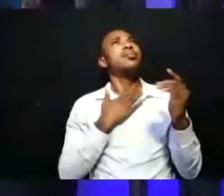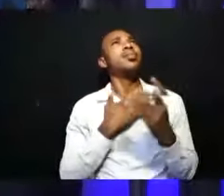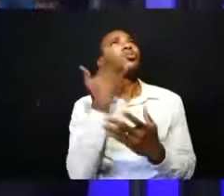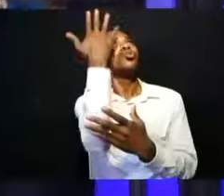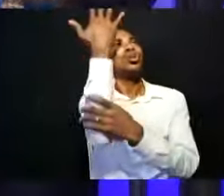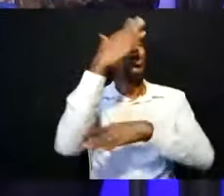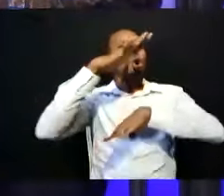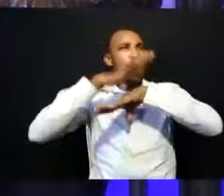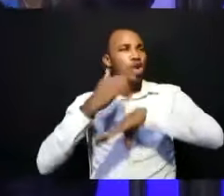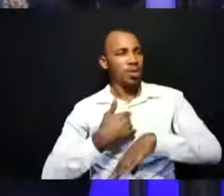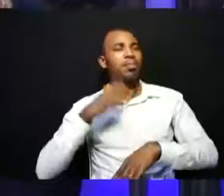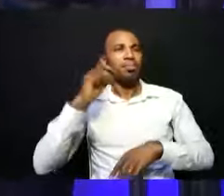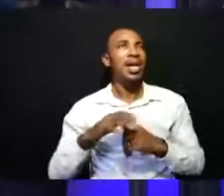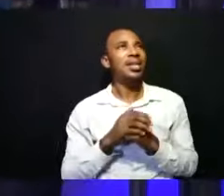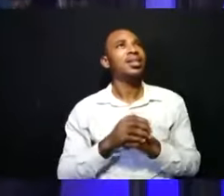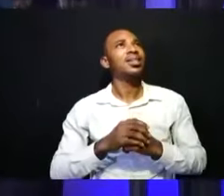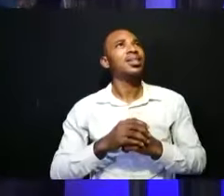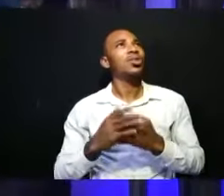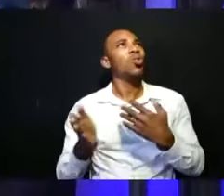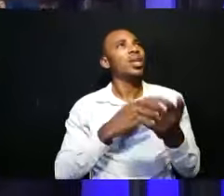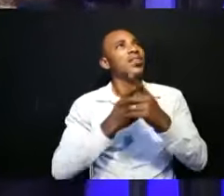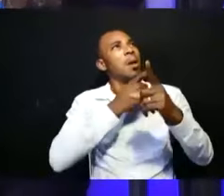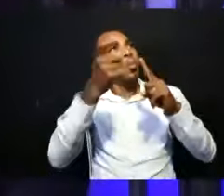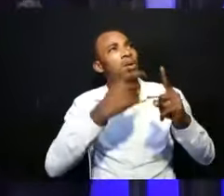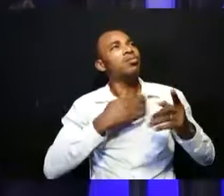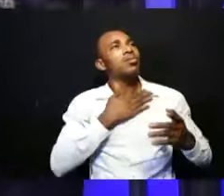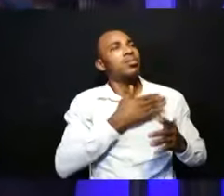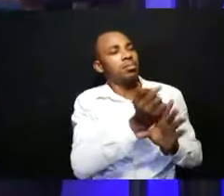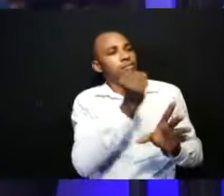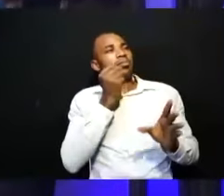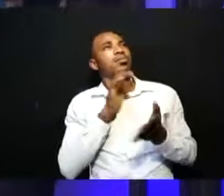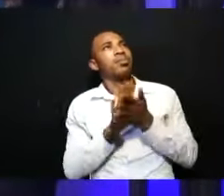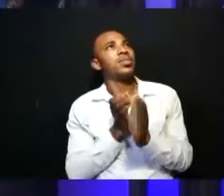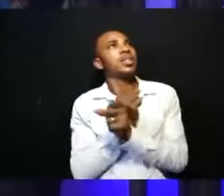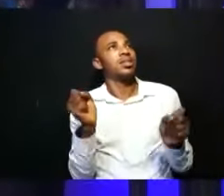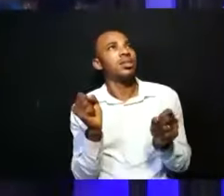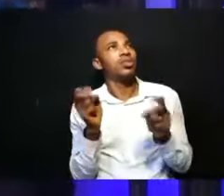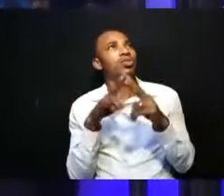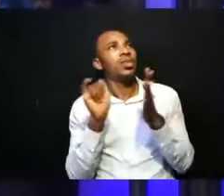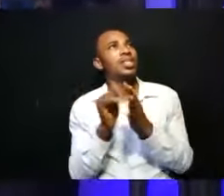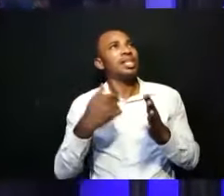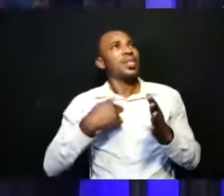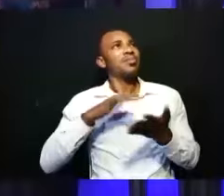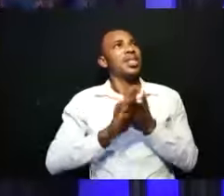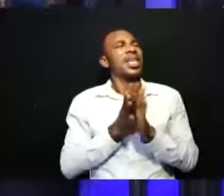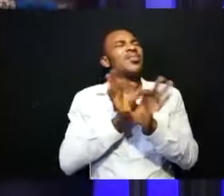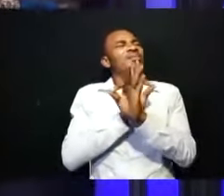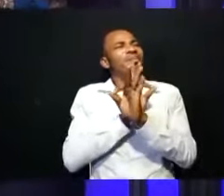with me and keep me from harm, so that I'll be free from